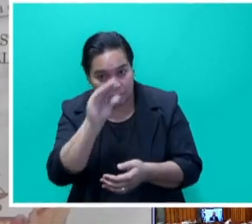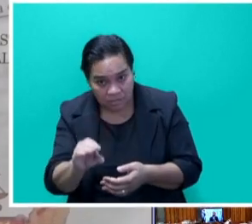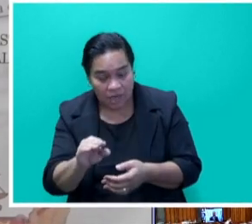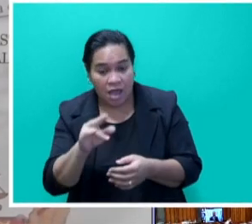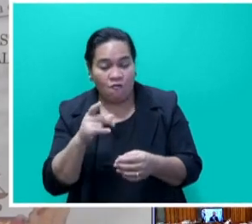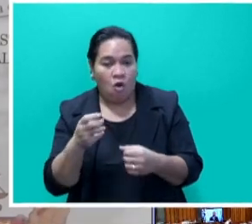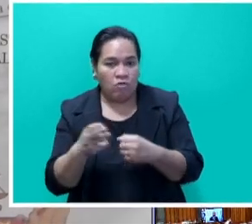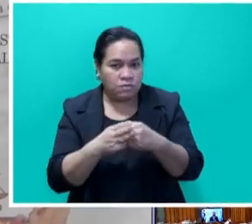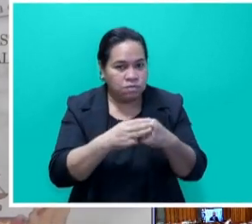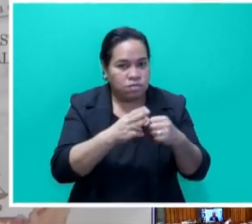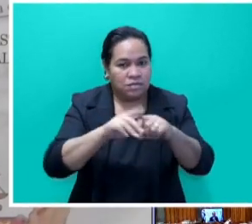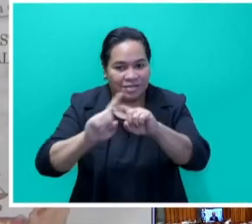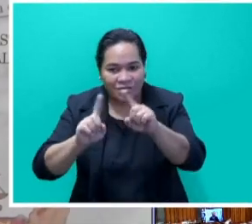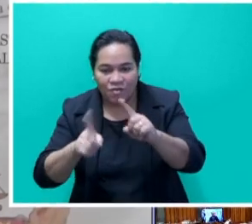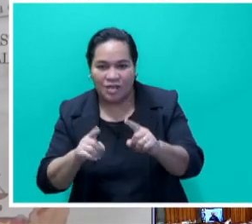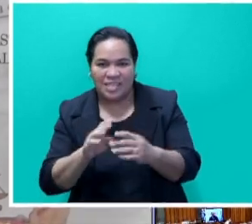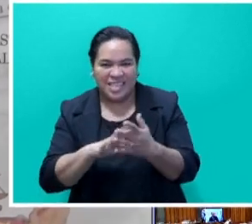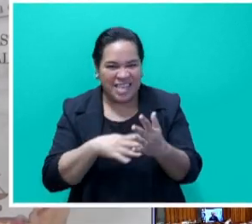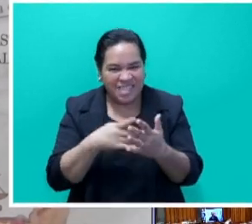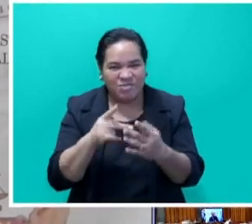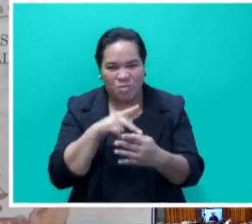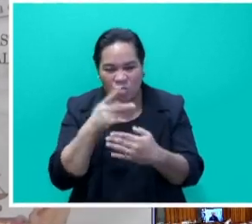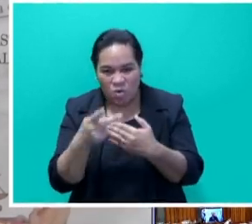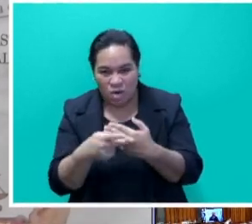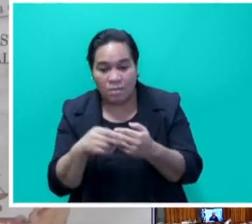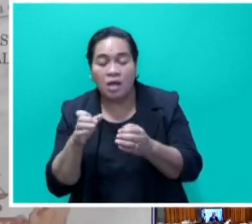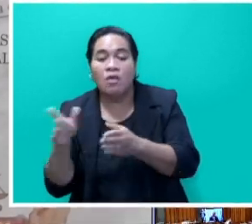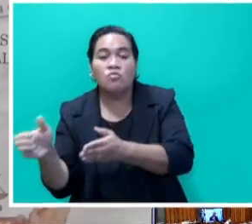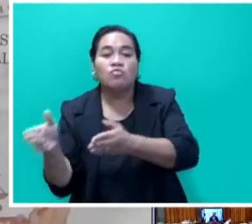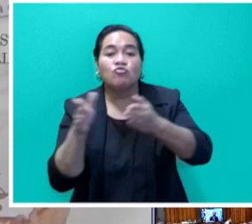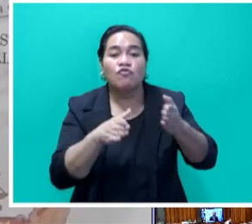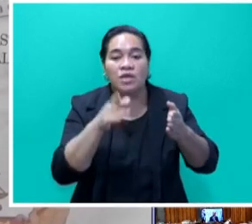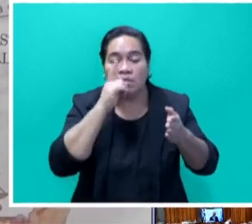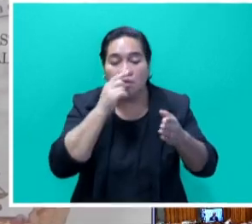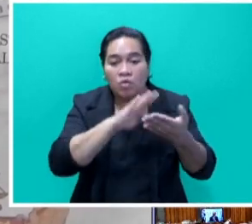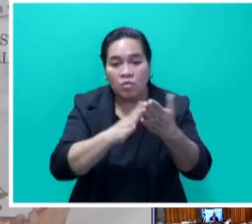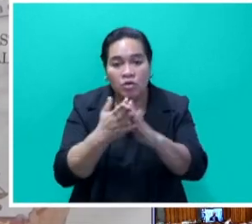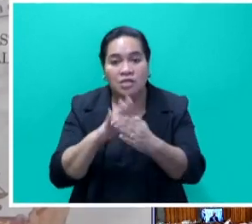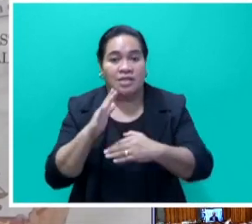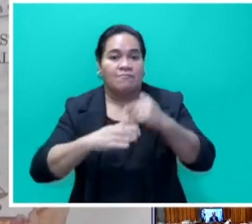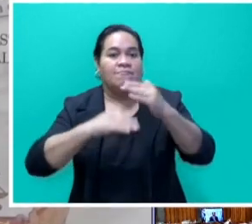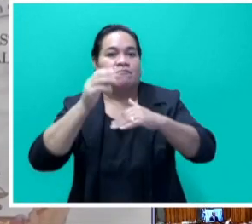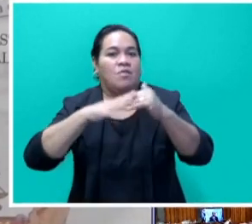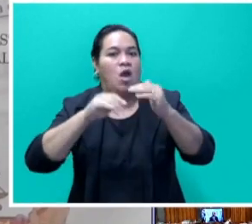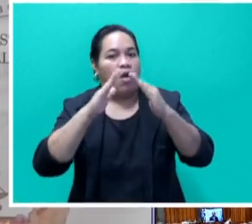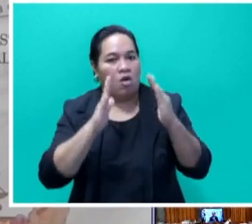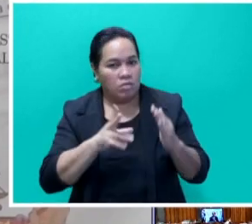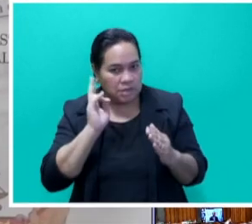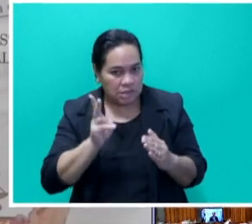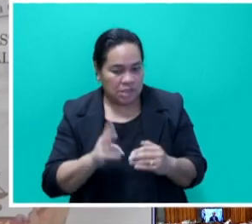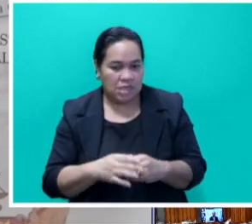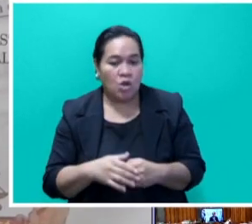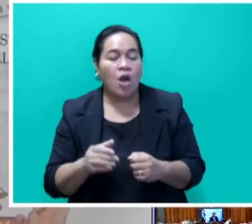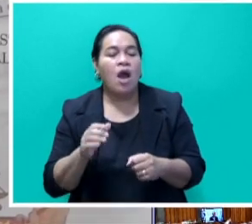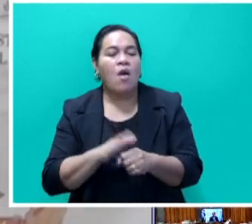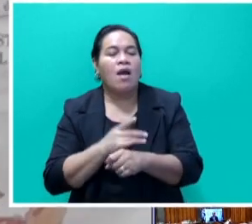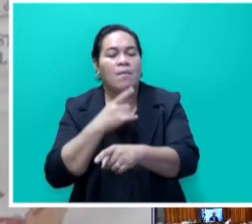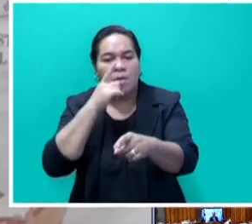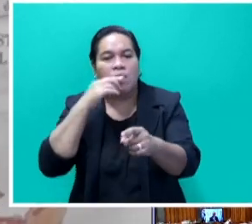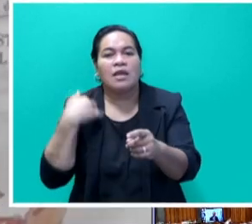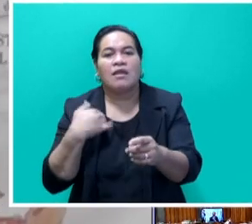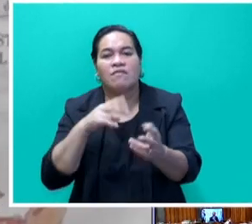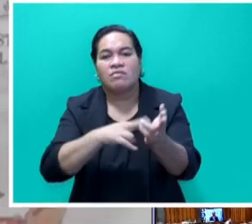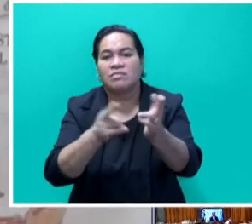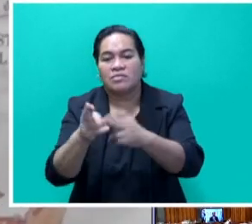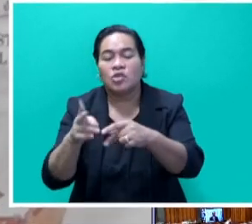rehabilitation of diesel schemes for relocated communities and reconstructed homes. This will enable rural people to have better health,